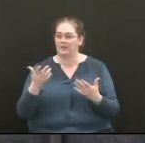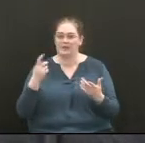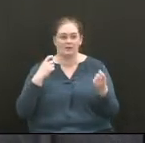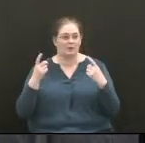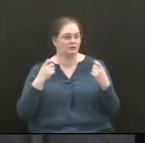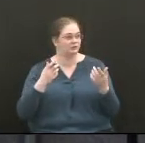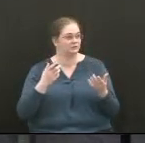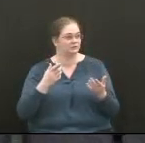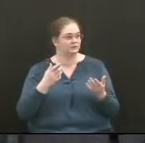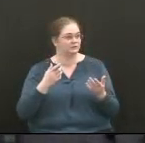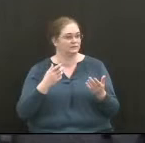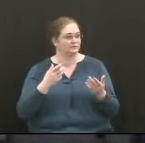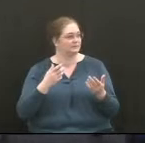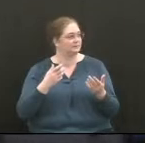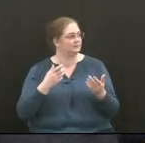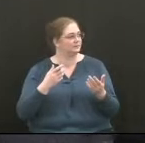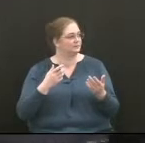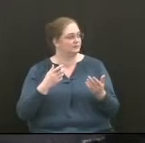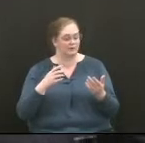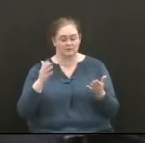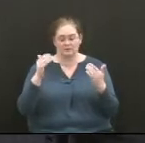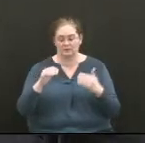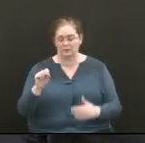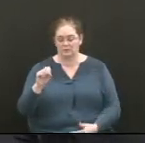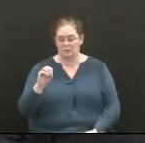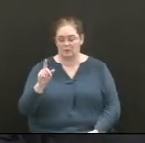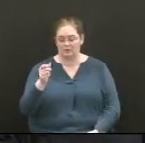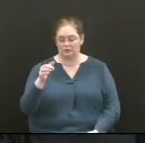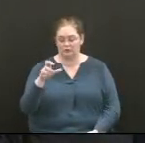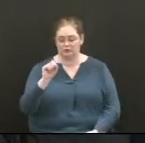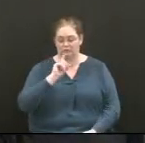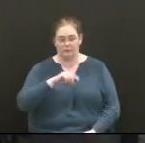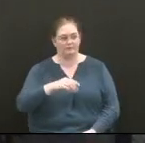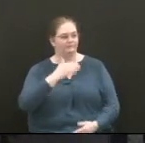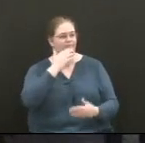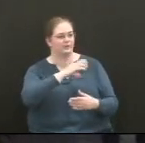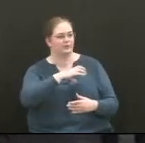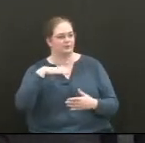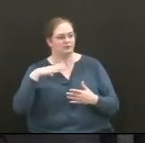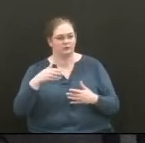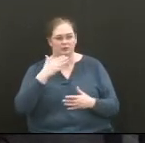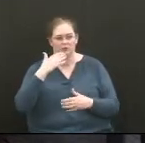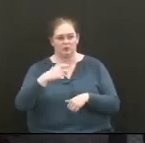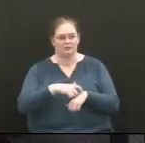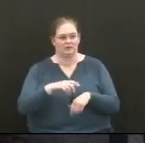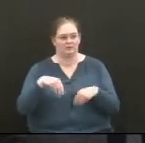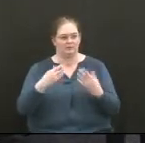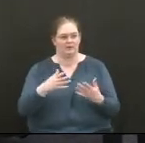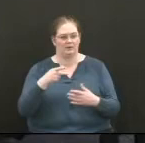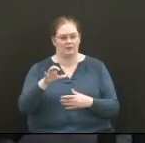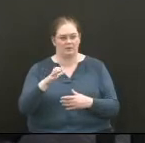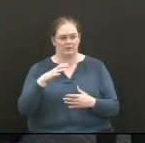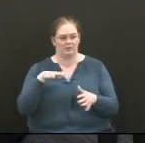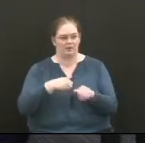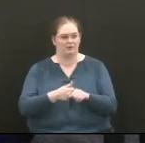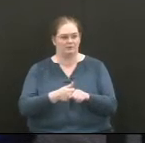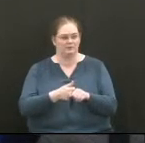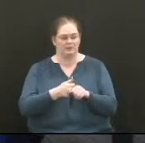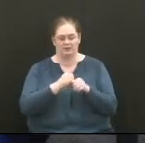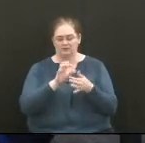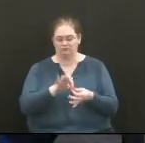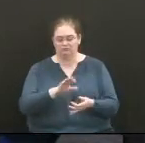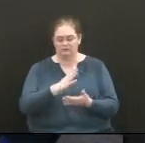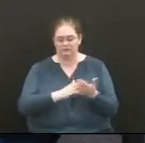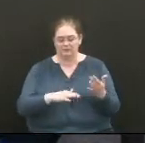Ms. McKevitt? Okay, we'll have a solicitor's report. Thank you, Commissioner. This is a good time to provide the public with an update on some